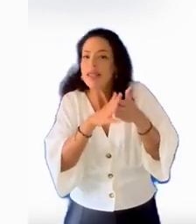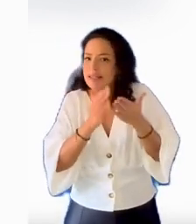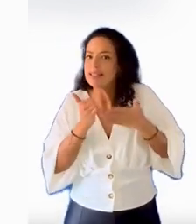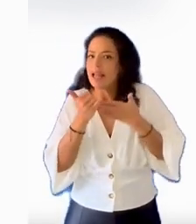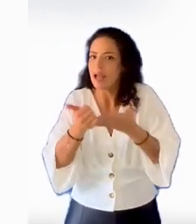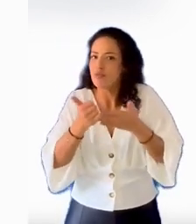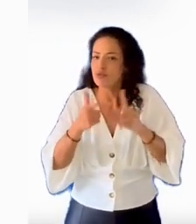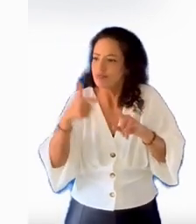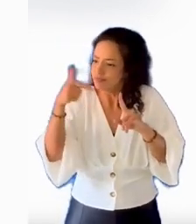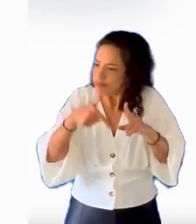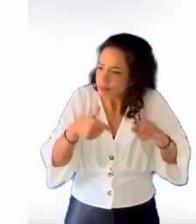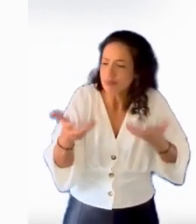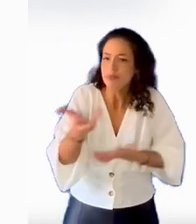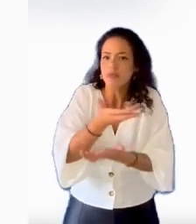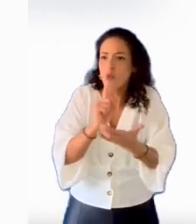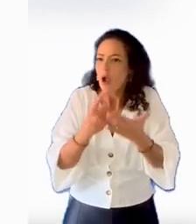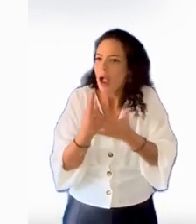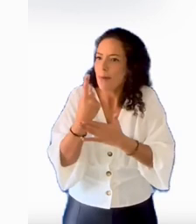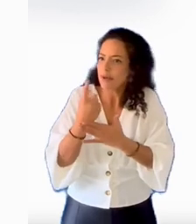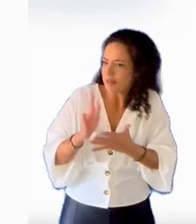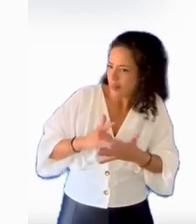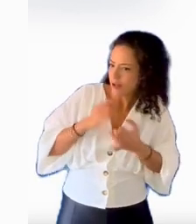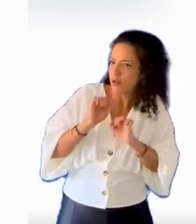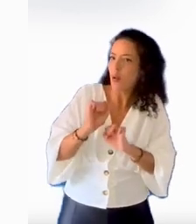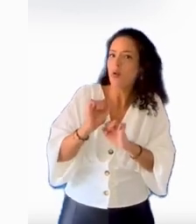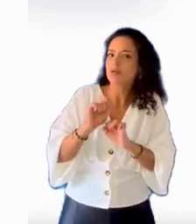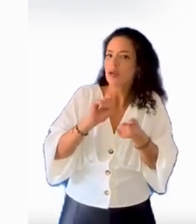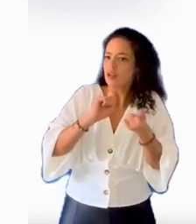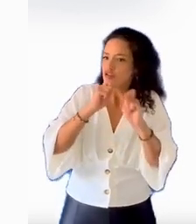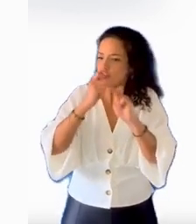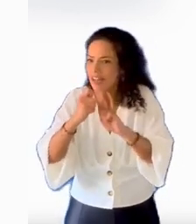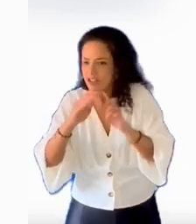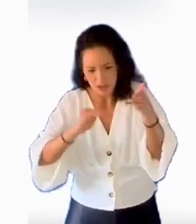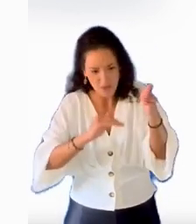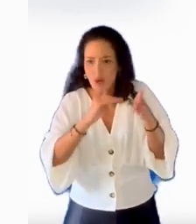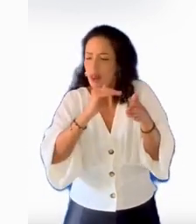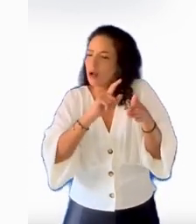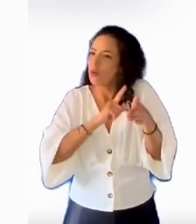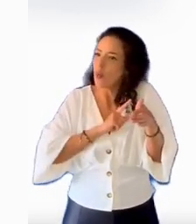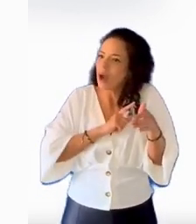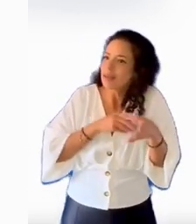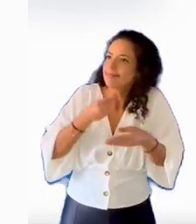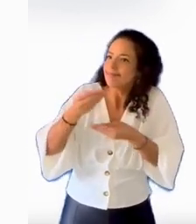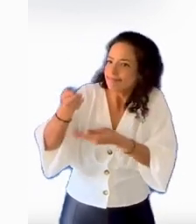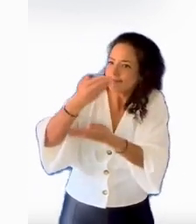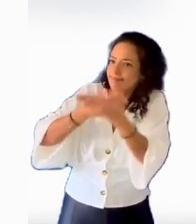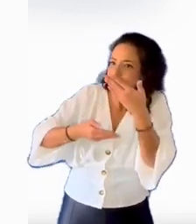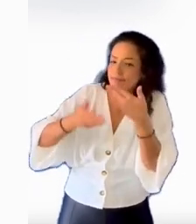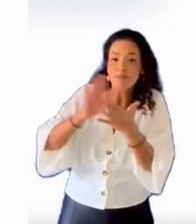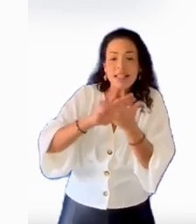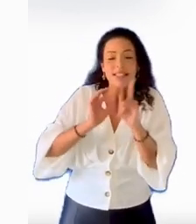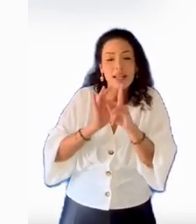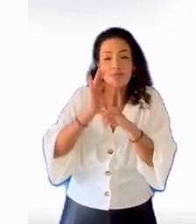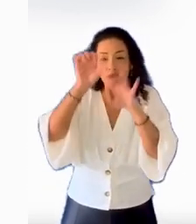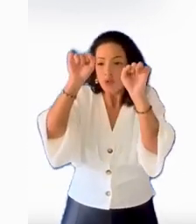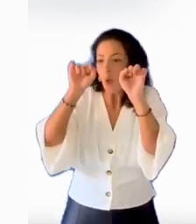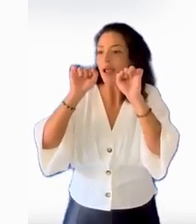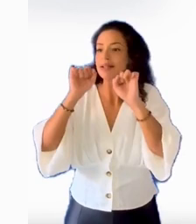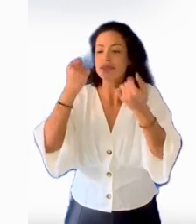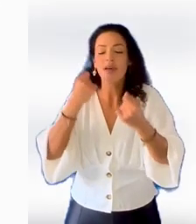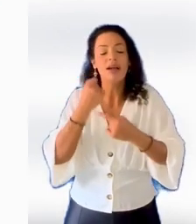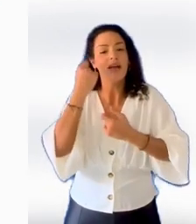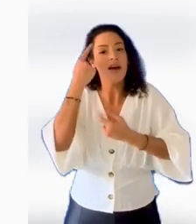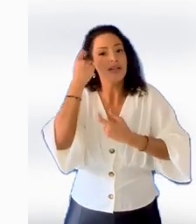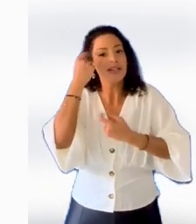conversations about what might have happened in their lives to evoke changes in appearance and fullness, again increasing insight, understanding and